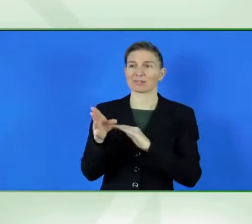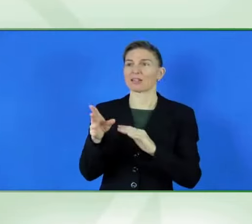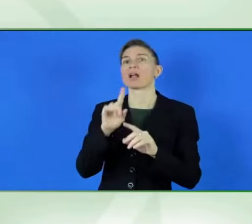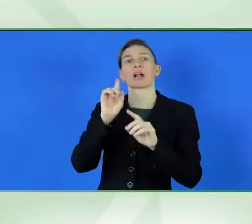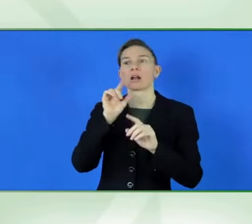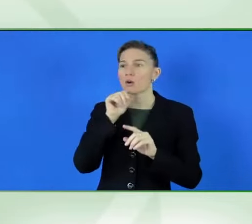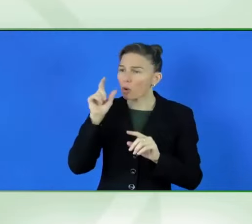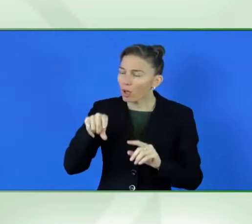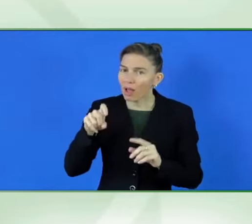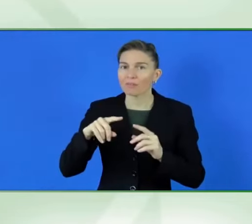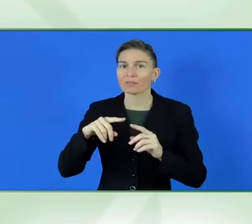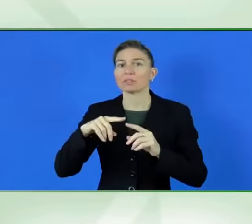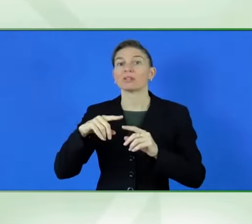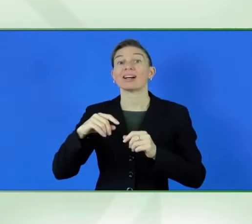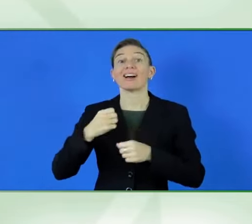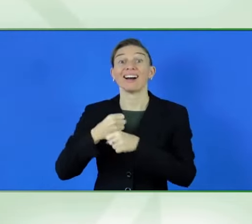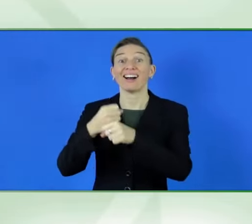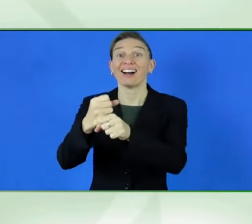Ian.